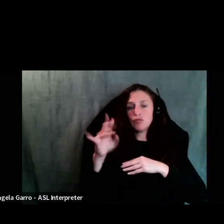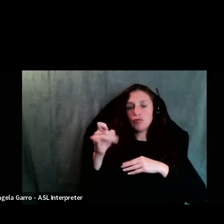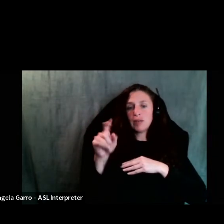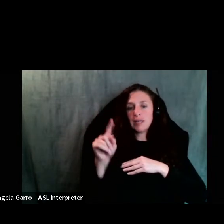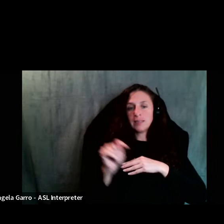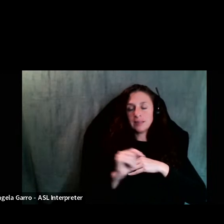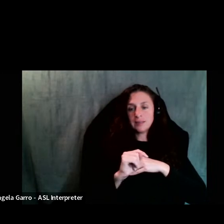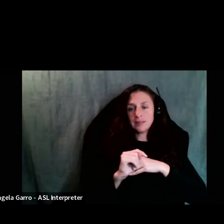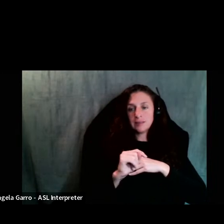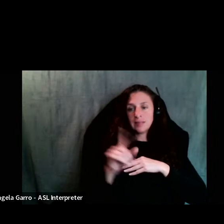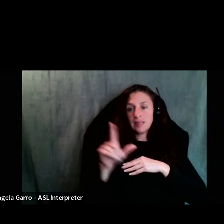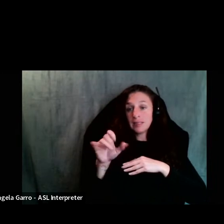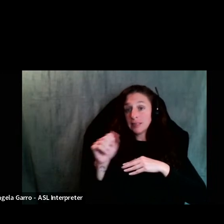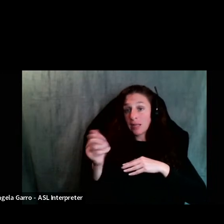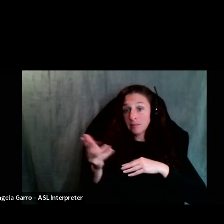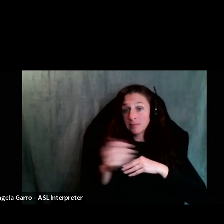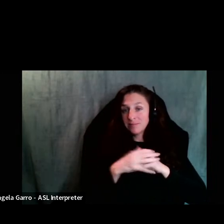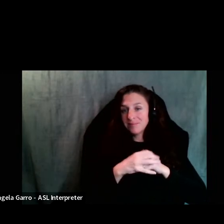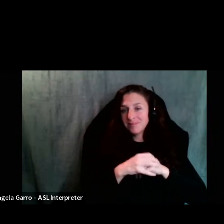Lisa?